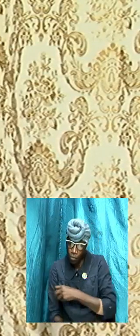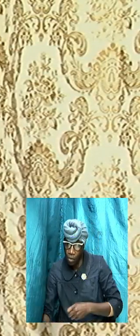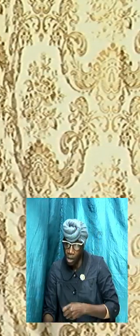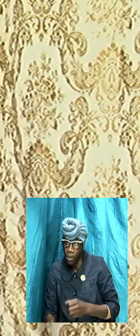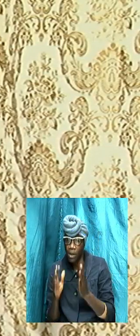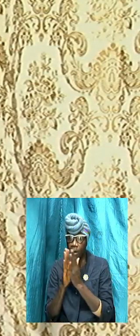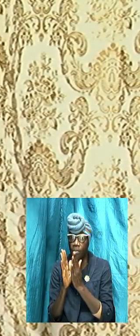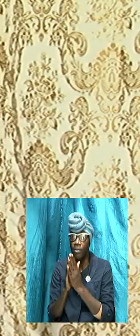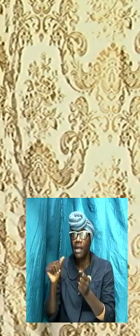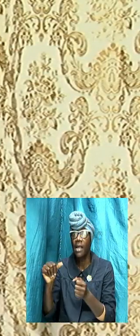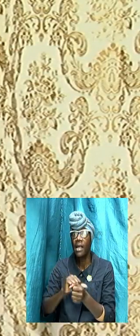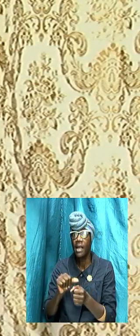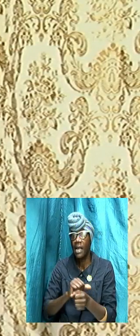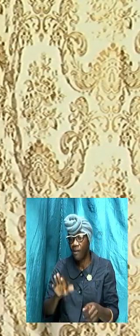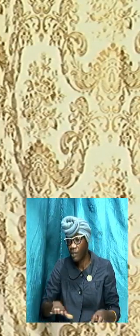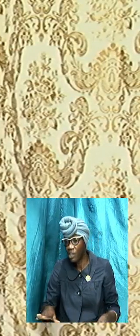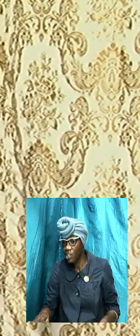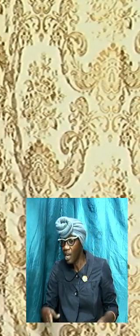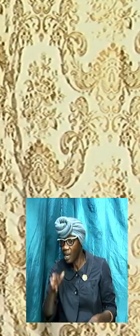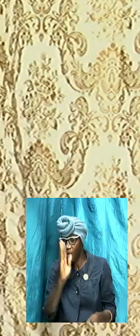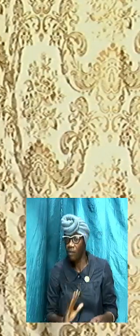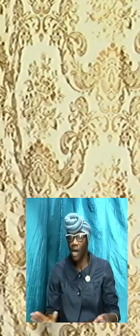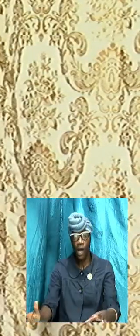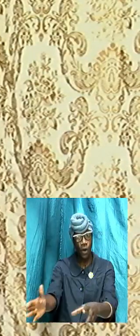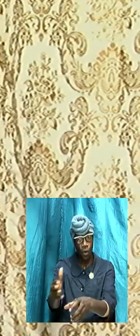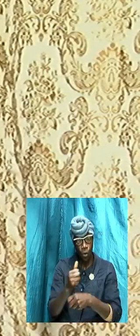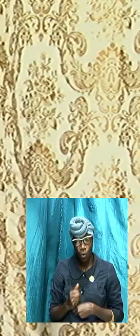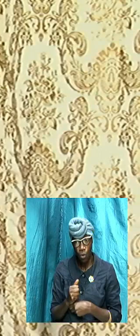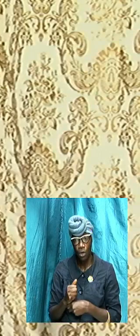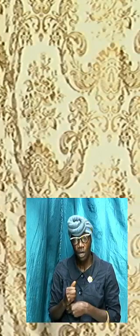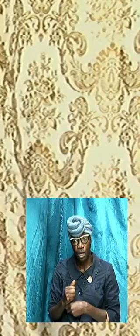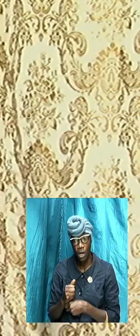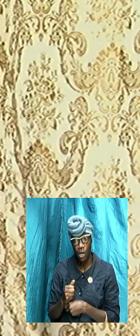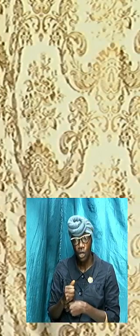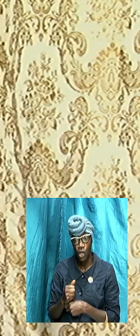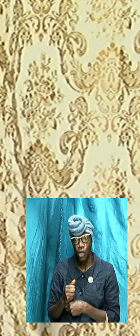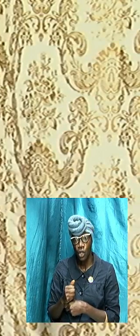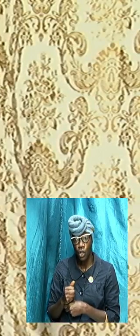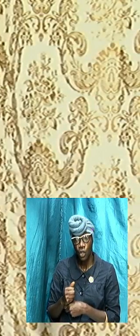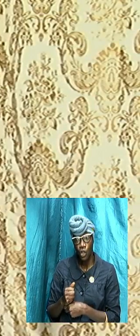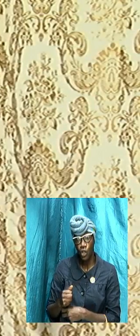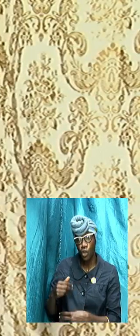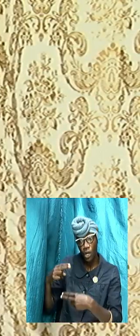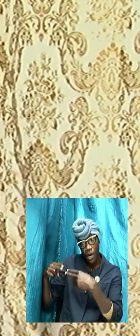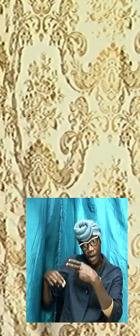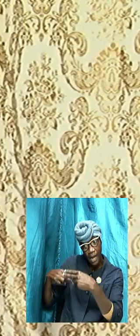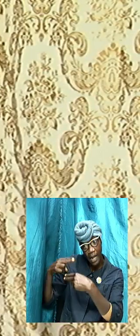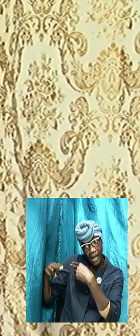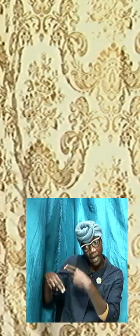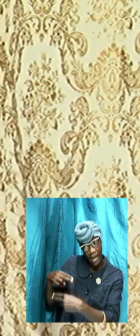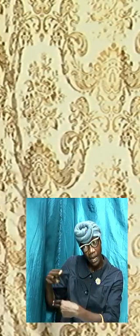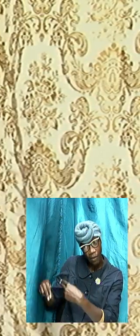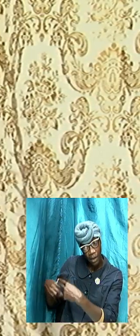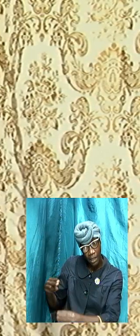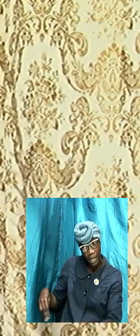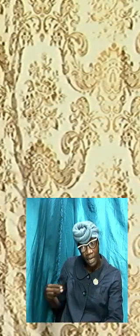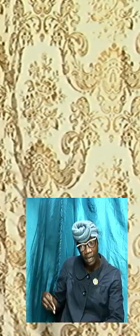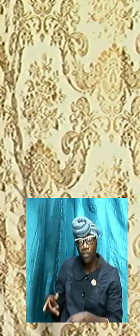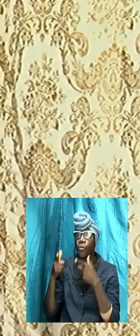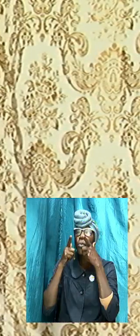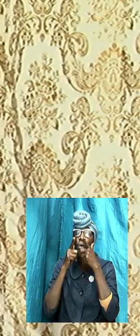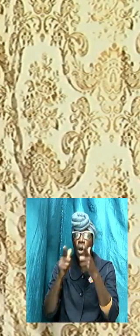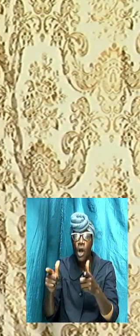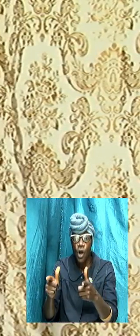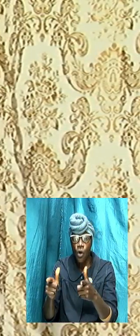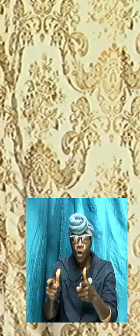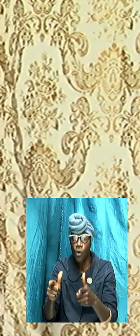must hold on to our heritage. Amen. Because it values much. Amen. We look at the fact that, amen, when you find something that is